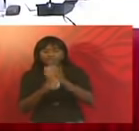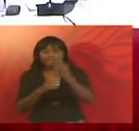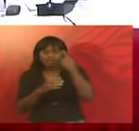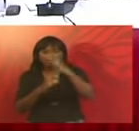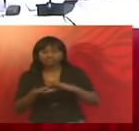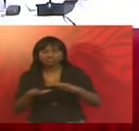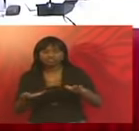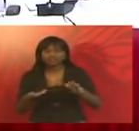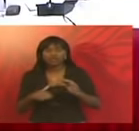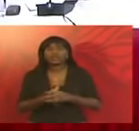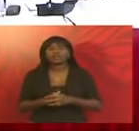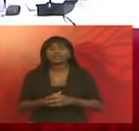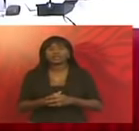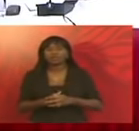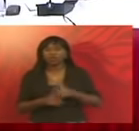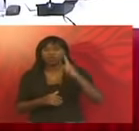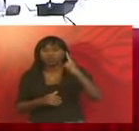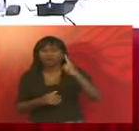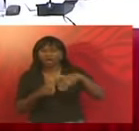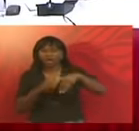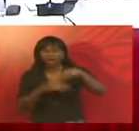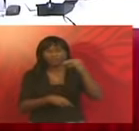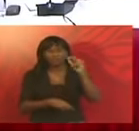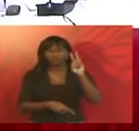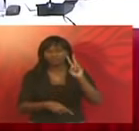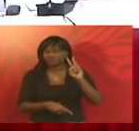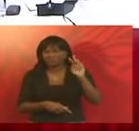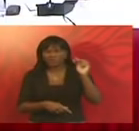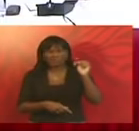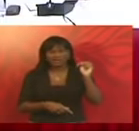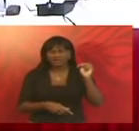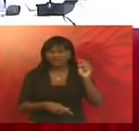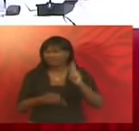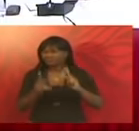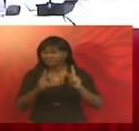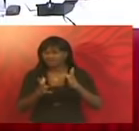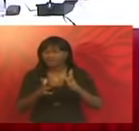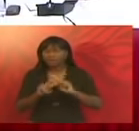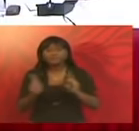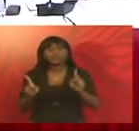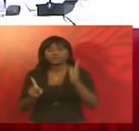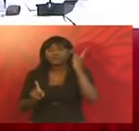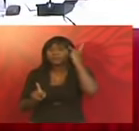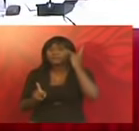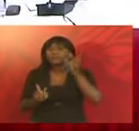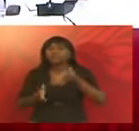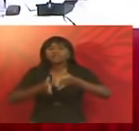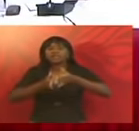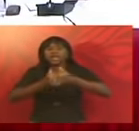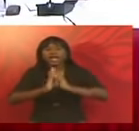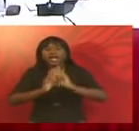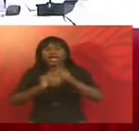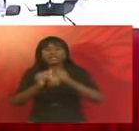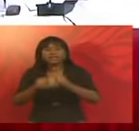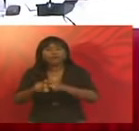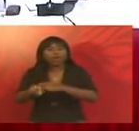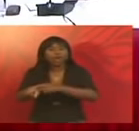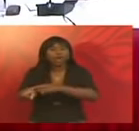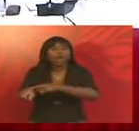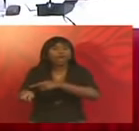it's is it 1 or 2 million? You can clarify. But parents have been asking about the long-term effects.